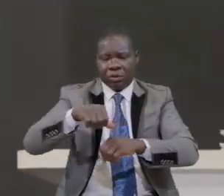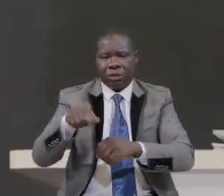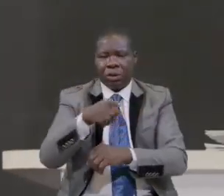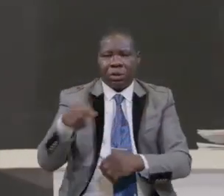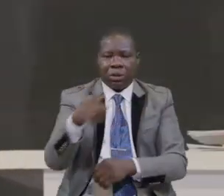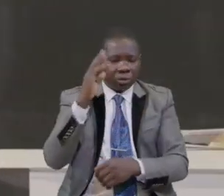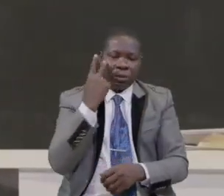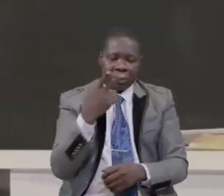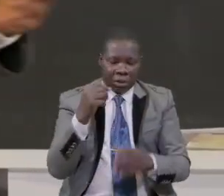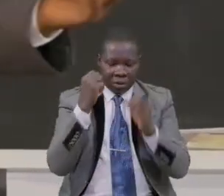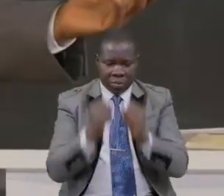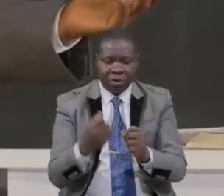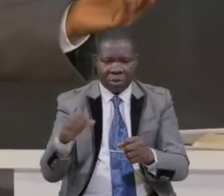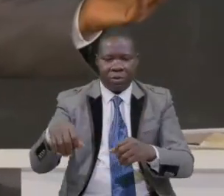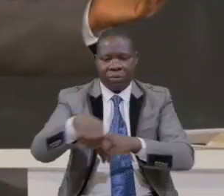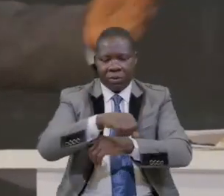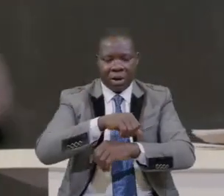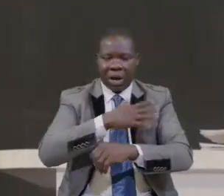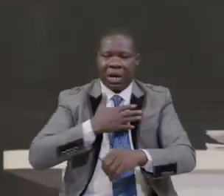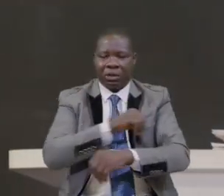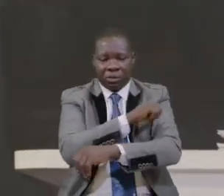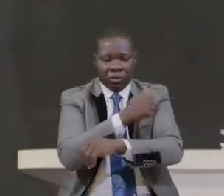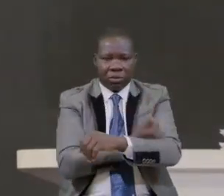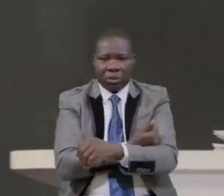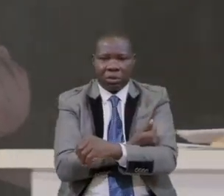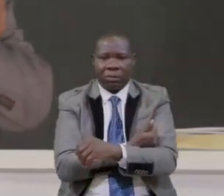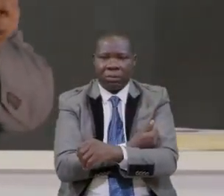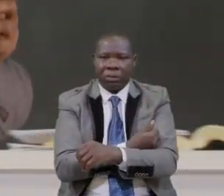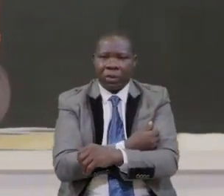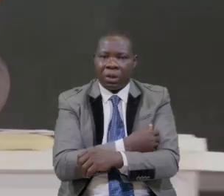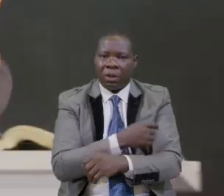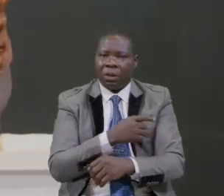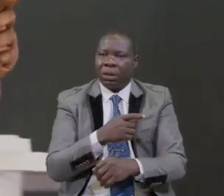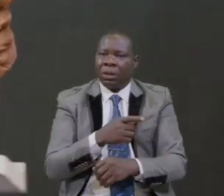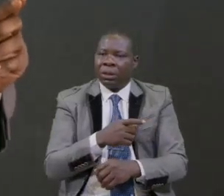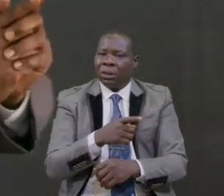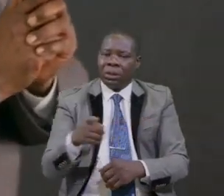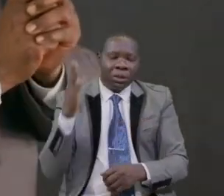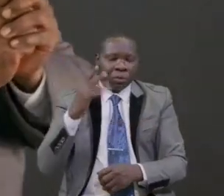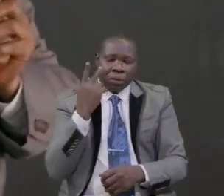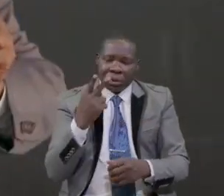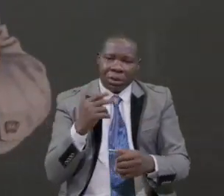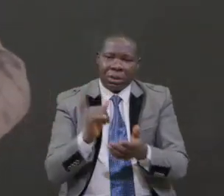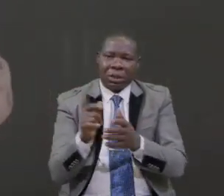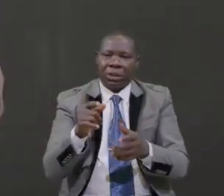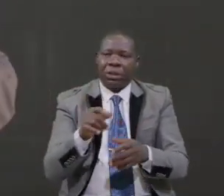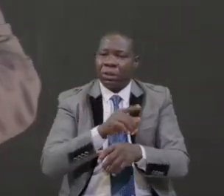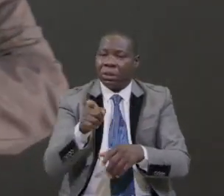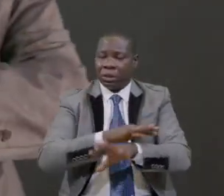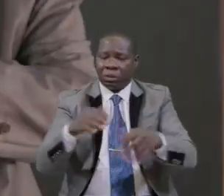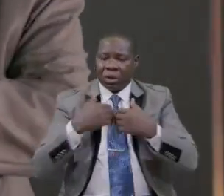will see that although we all have the name of Jesus, but you'll have a